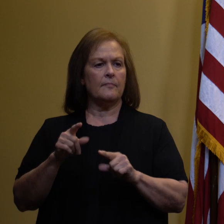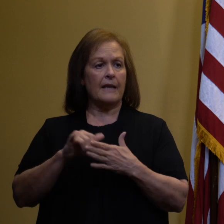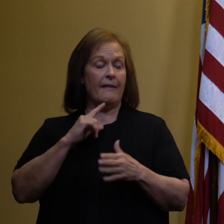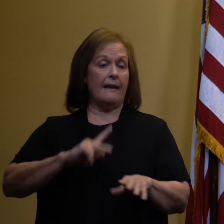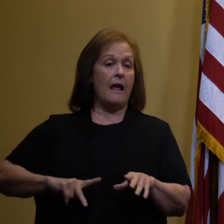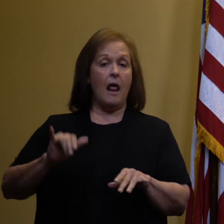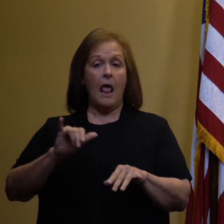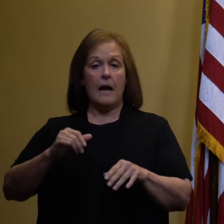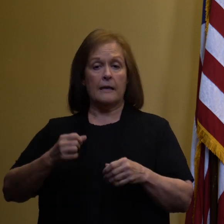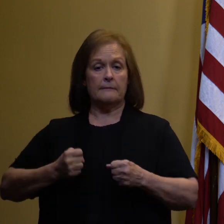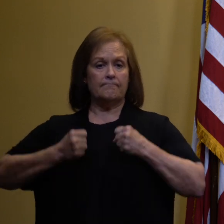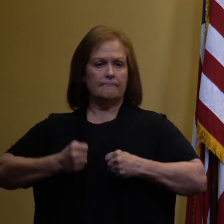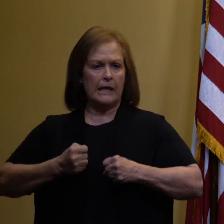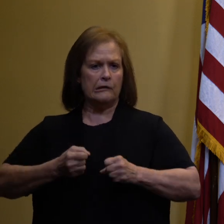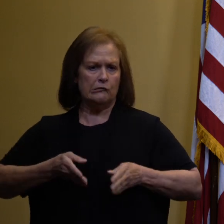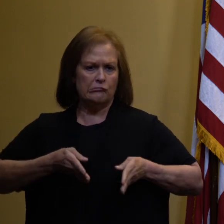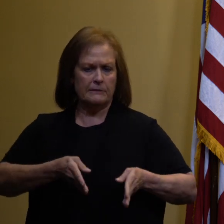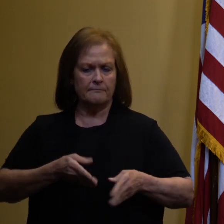say, like a mighty stream.